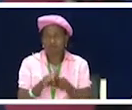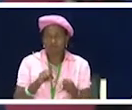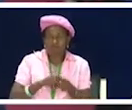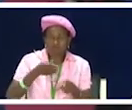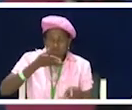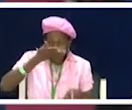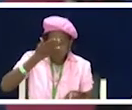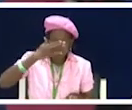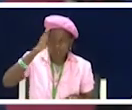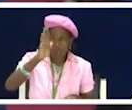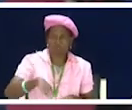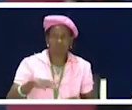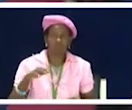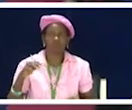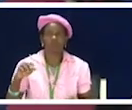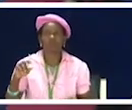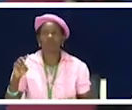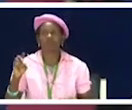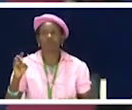smelled.